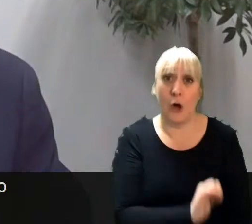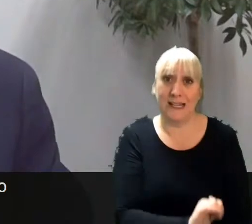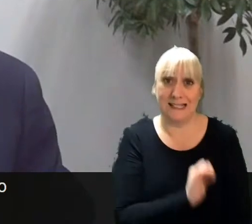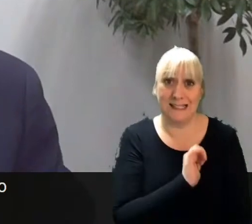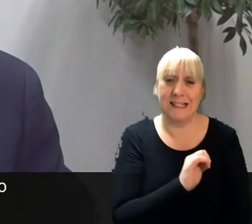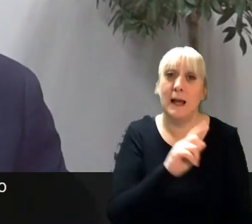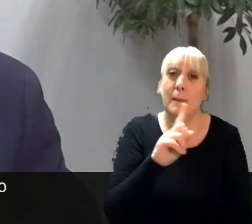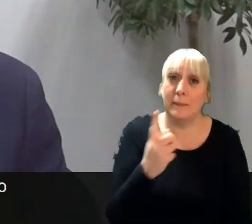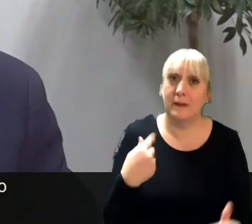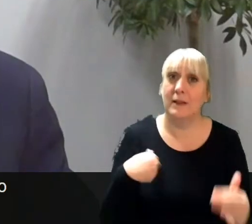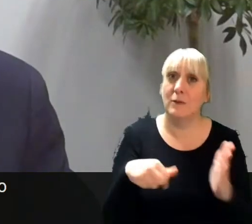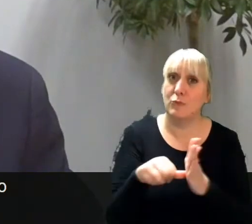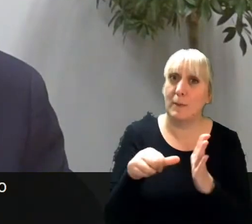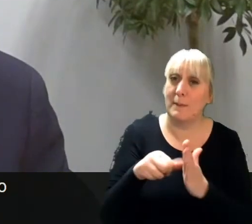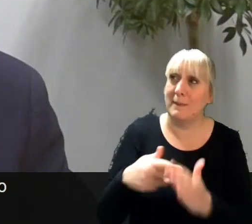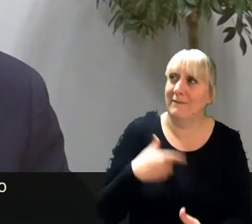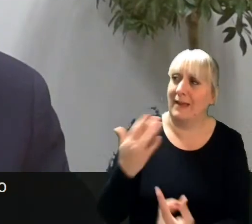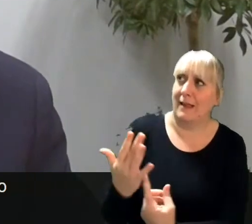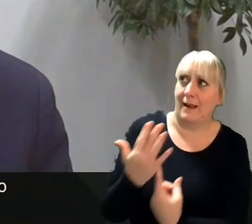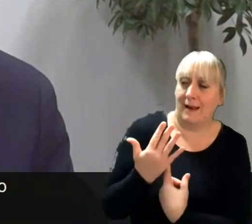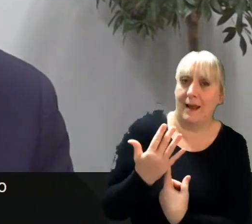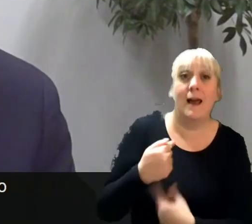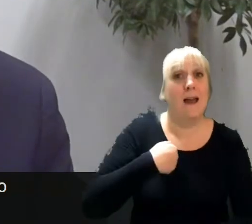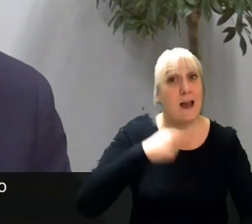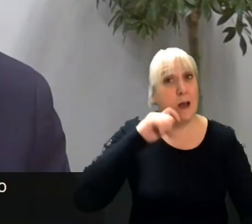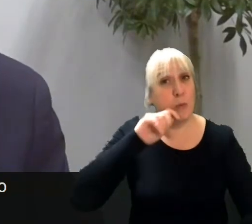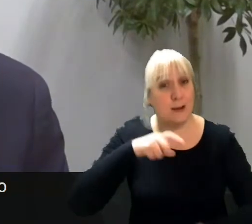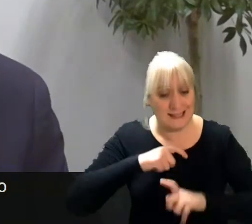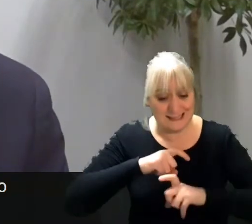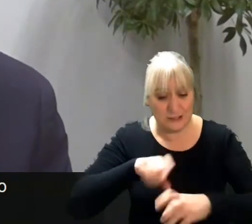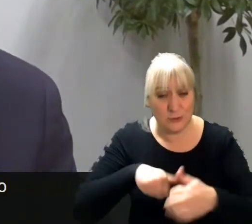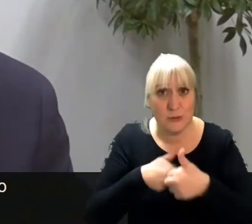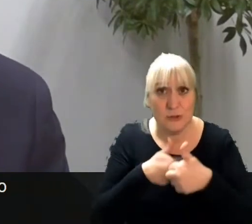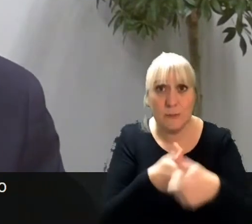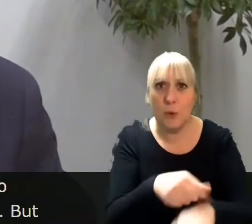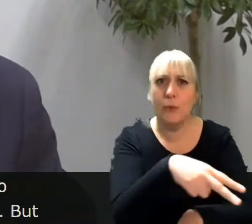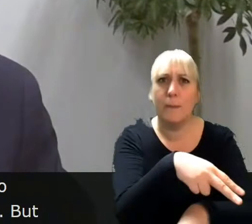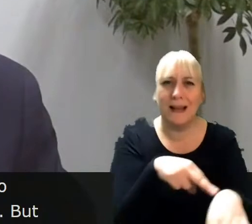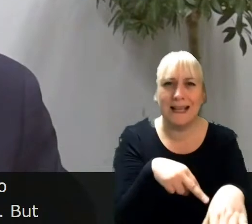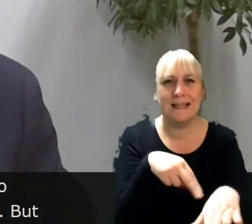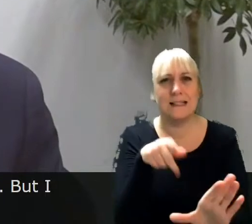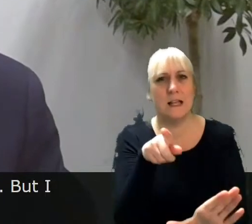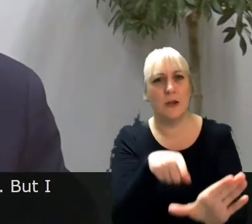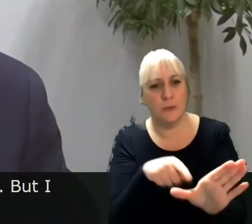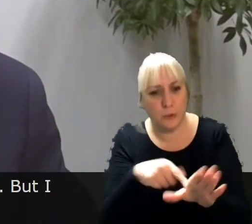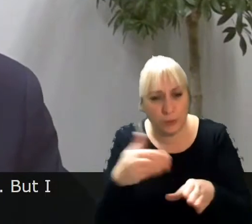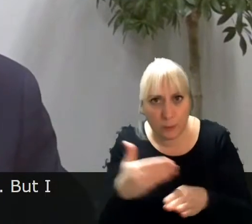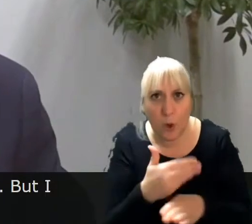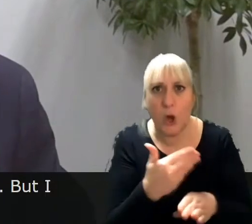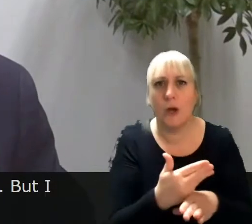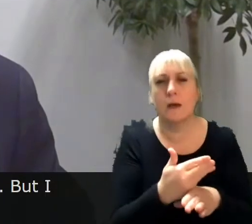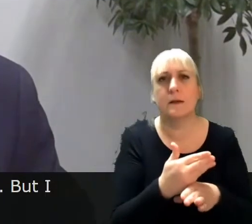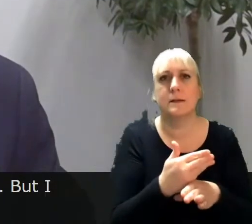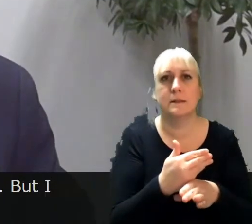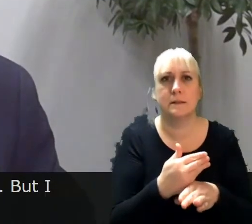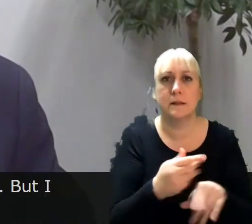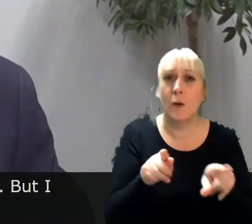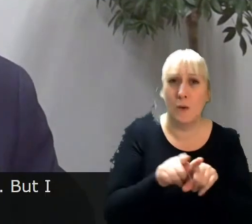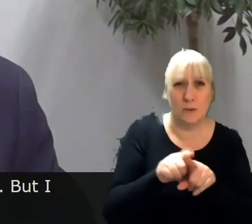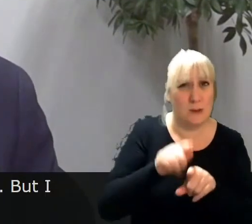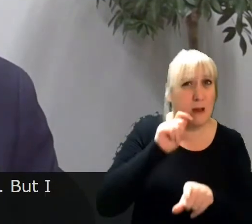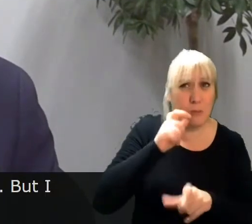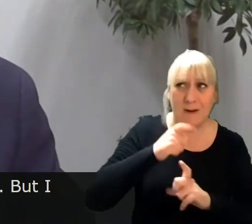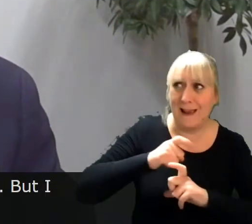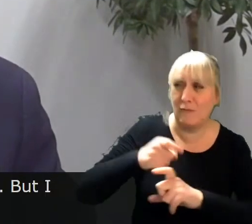back, but I'll continue to support the police and our youth facilities and our youth workers at the same time as lobbying for more resources